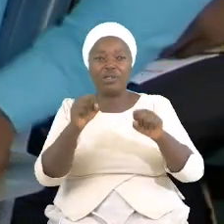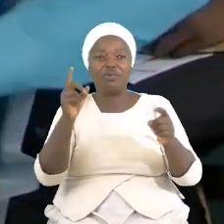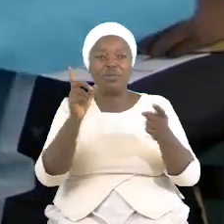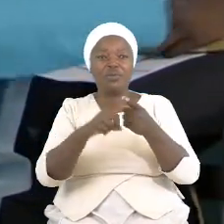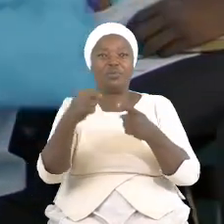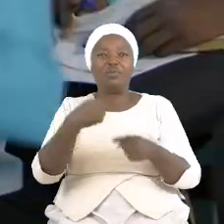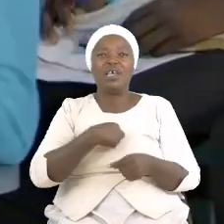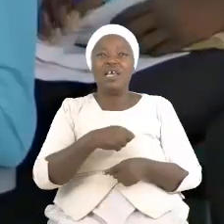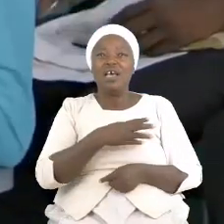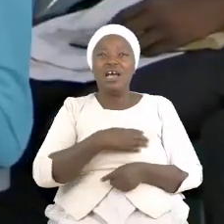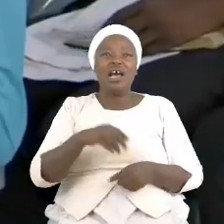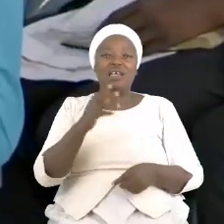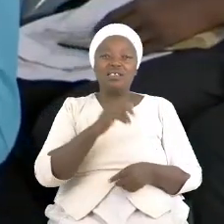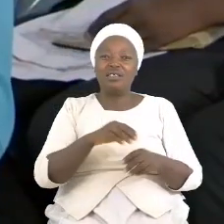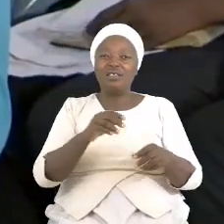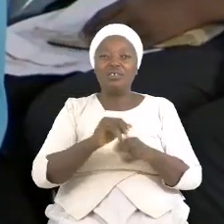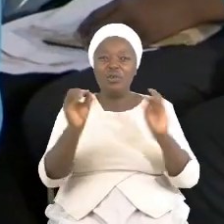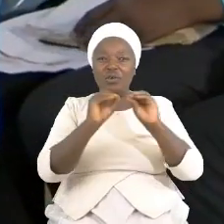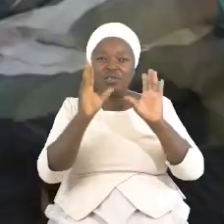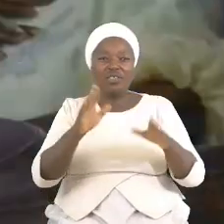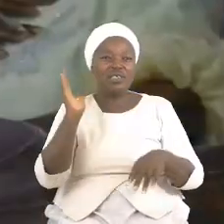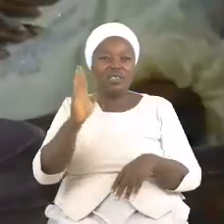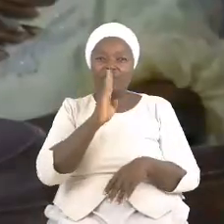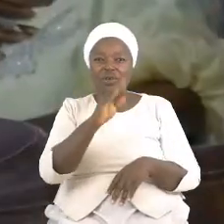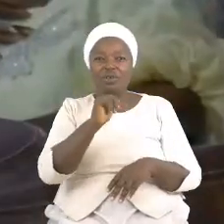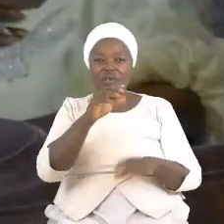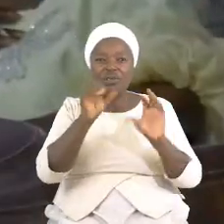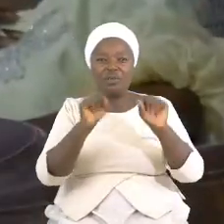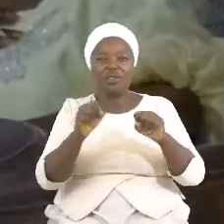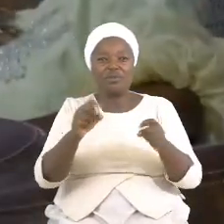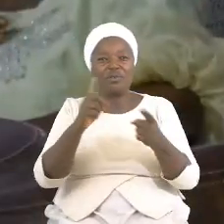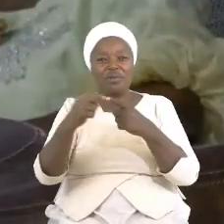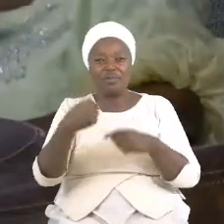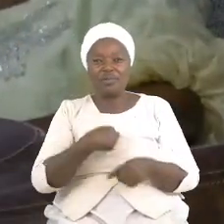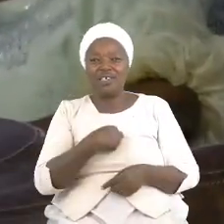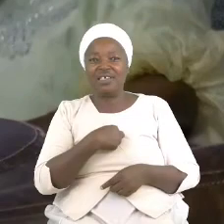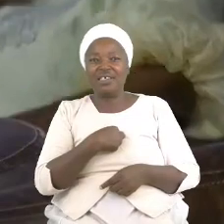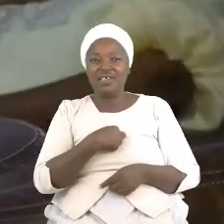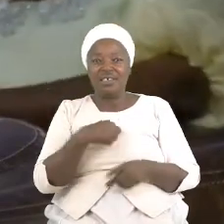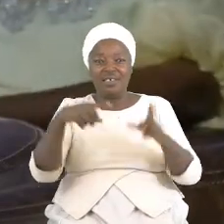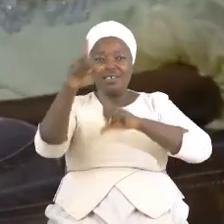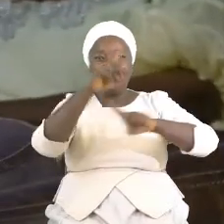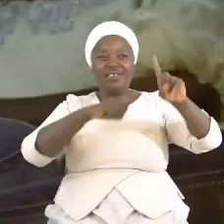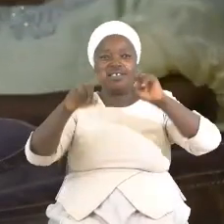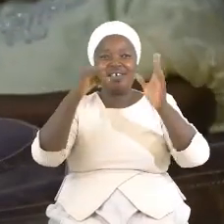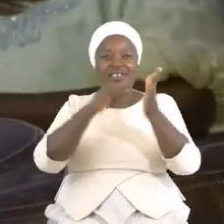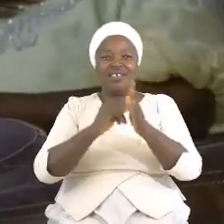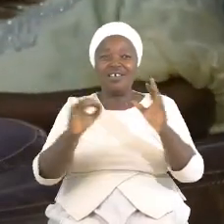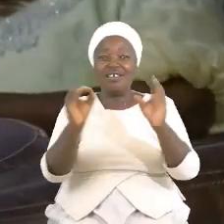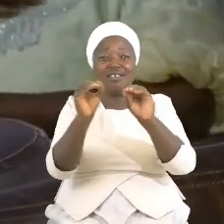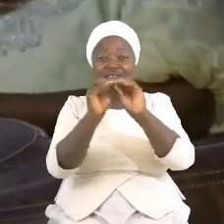nothing shall be impossible unto me. Say that again.